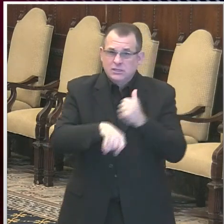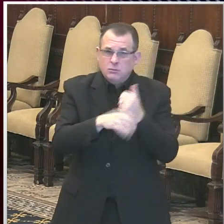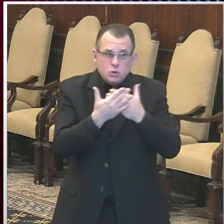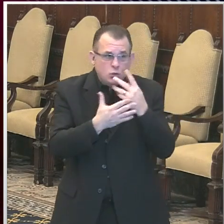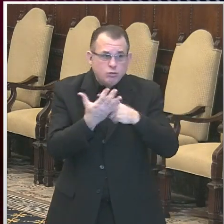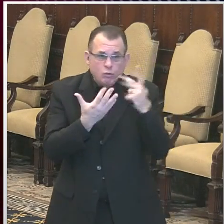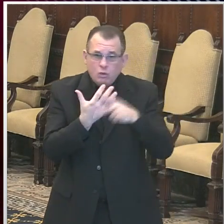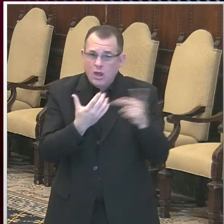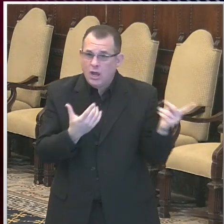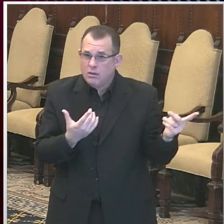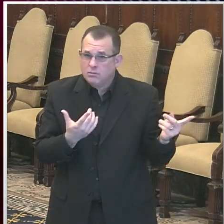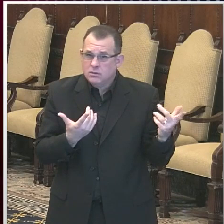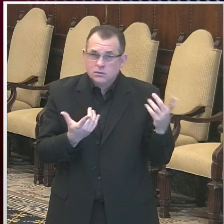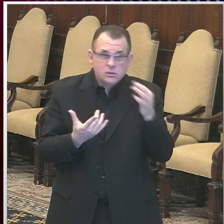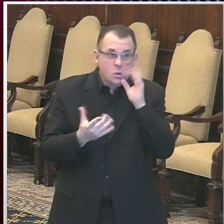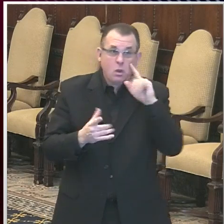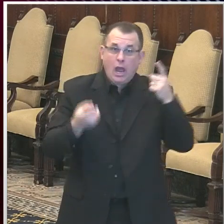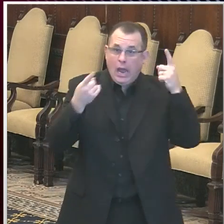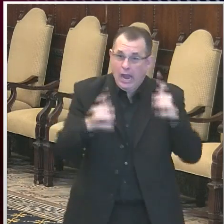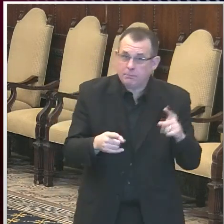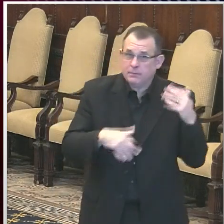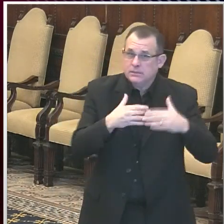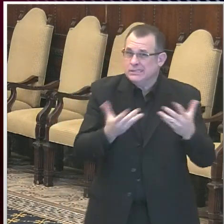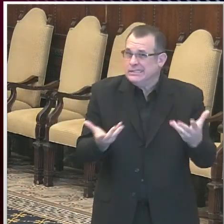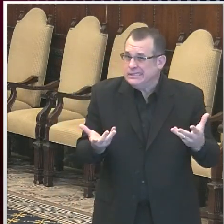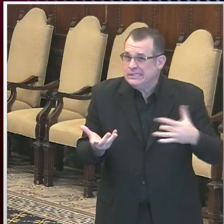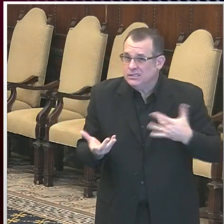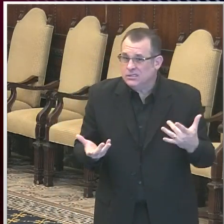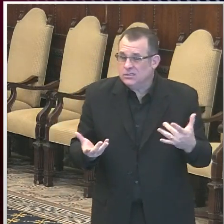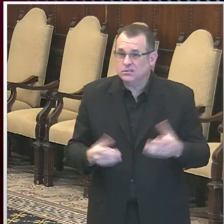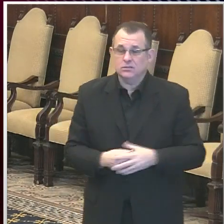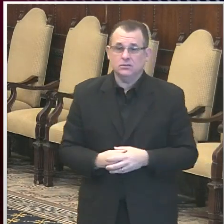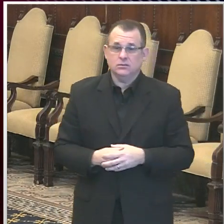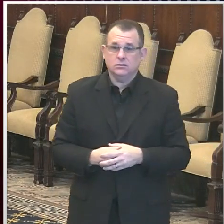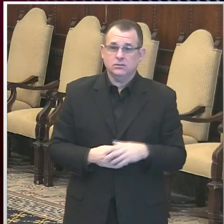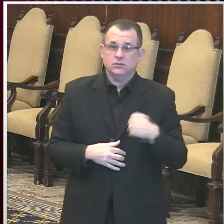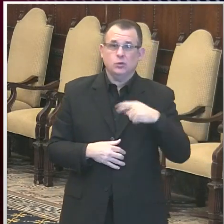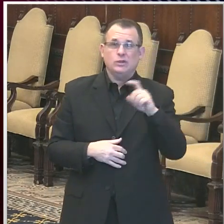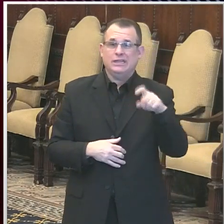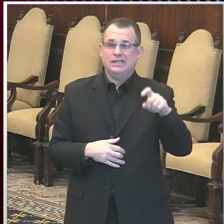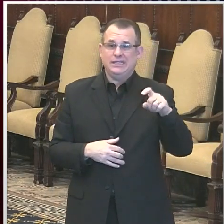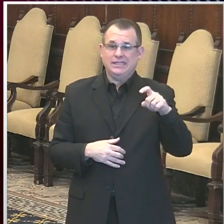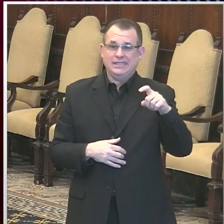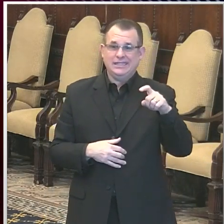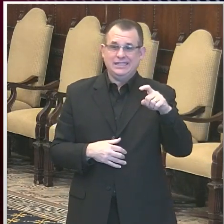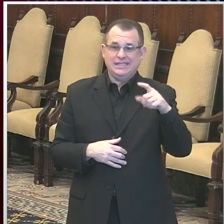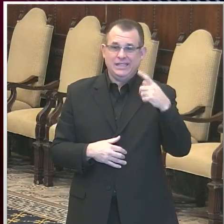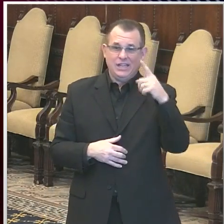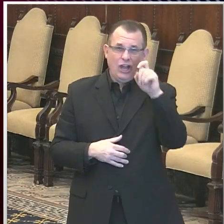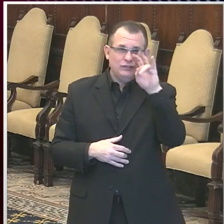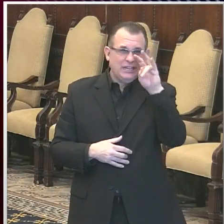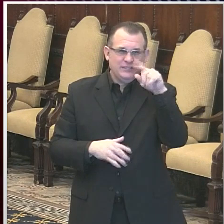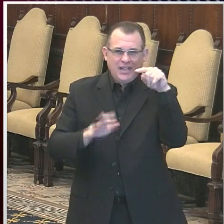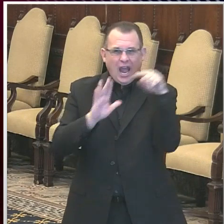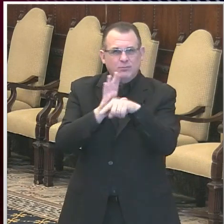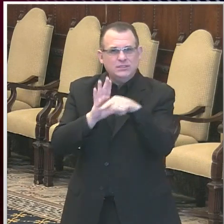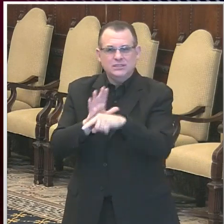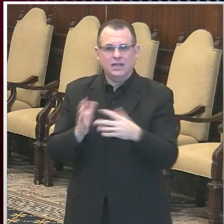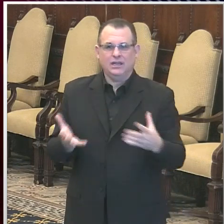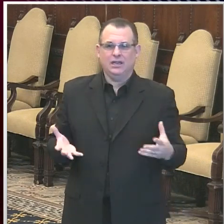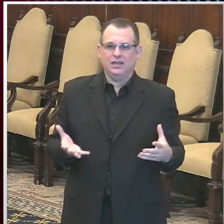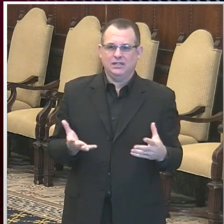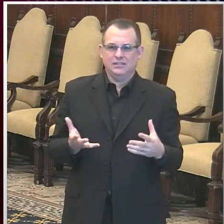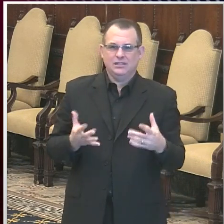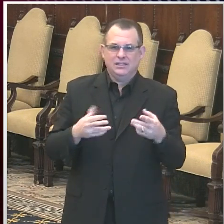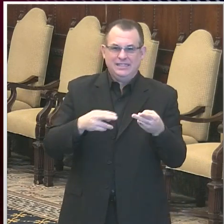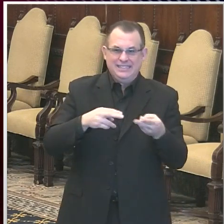down the pike, considering what appears to be children being victimized and 117 homicides, up 17% over last